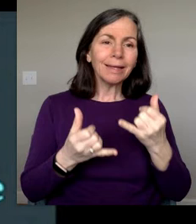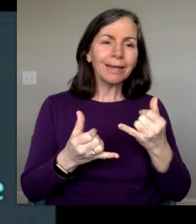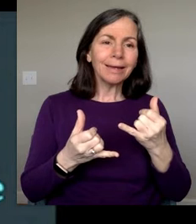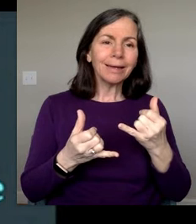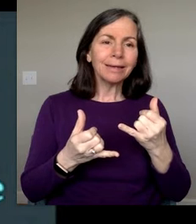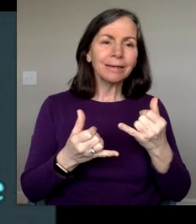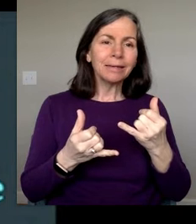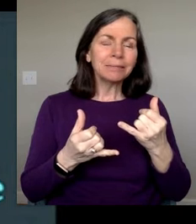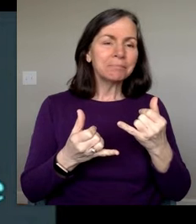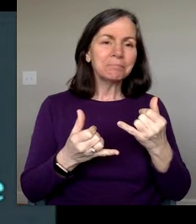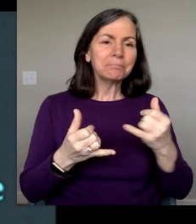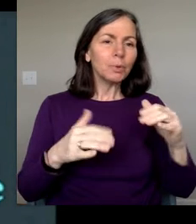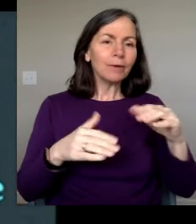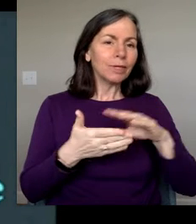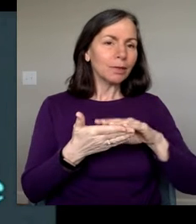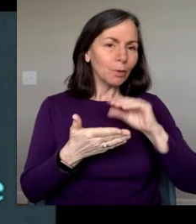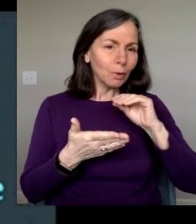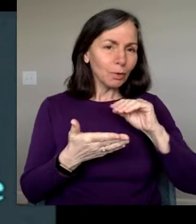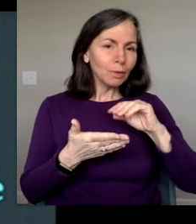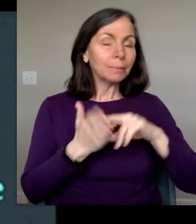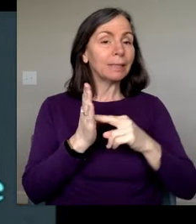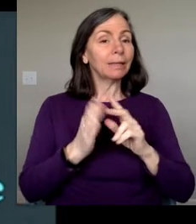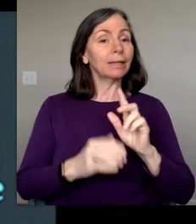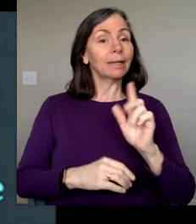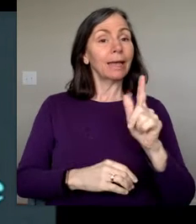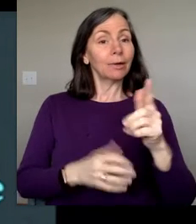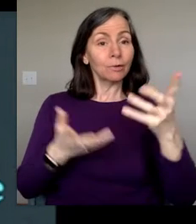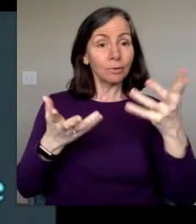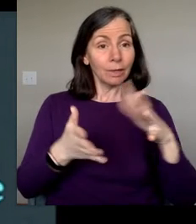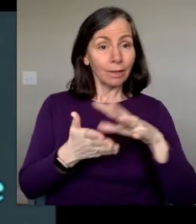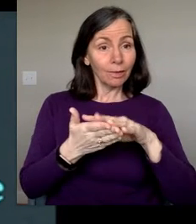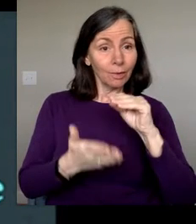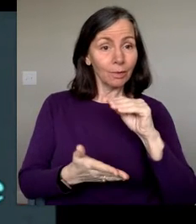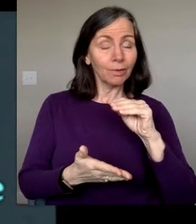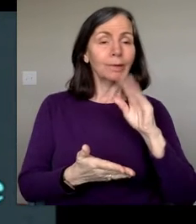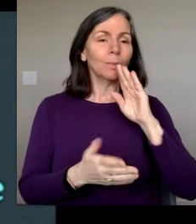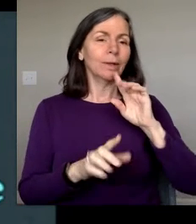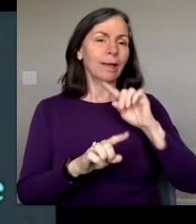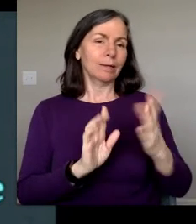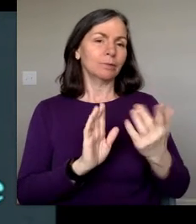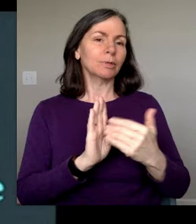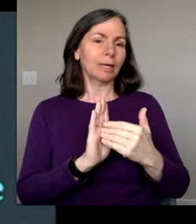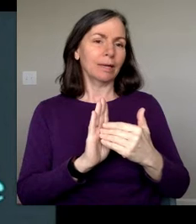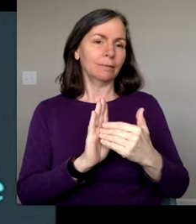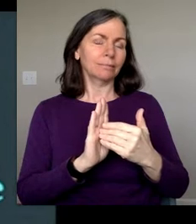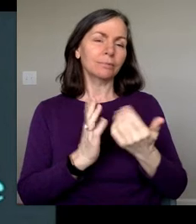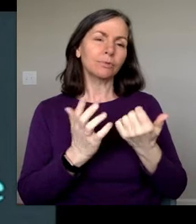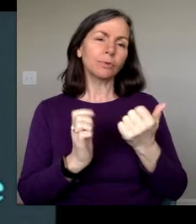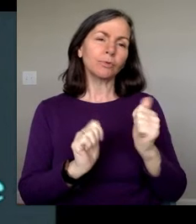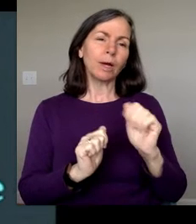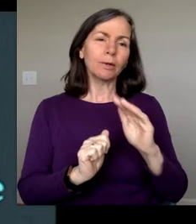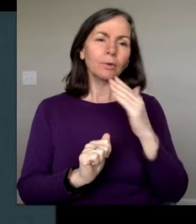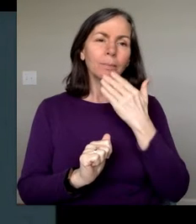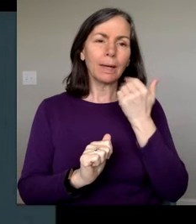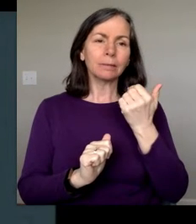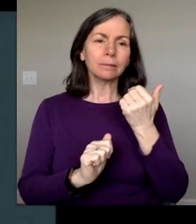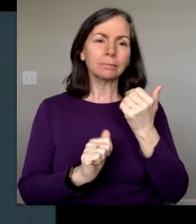of the unit when you learn more. So you're giving it your best knowing what you know